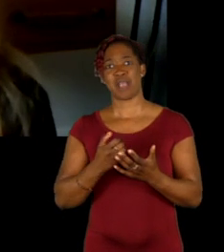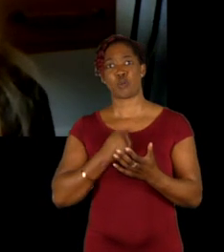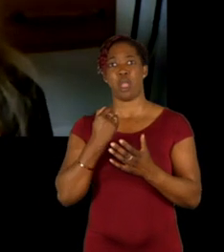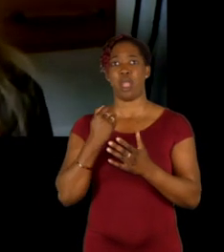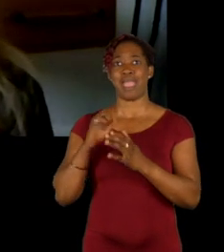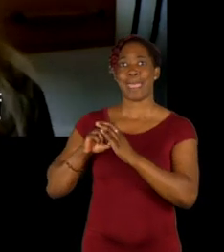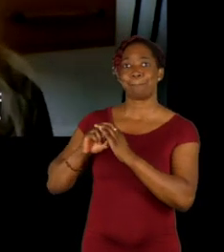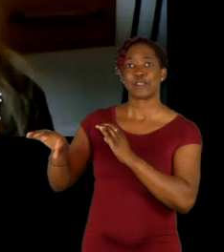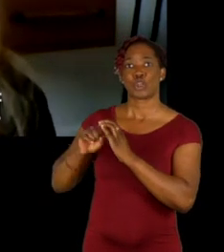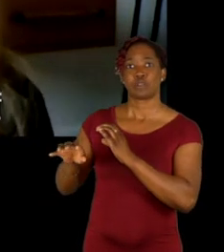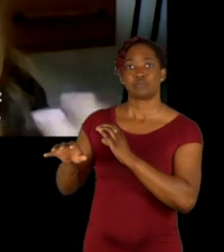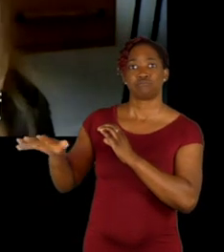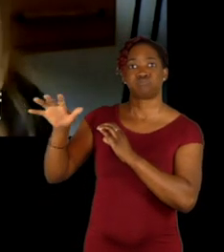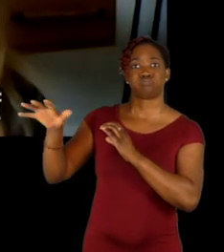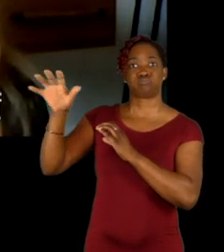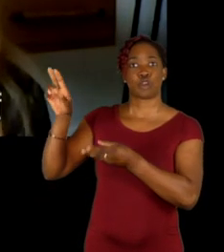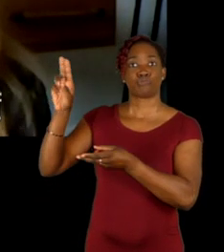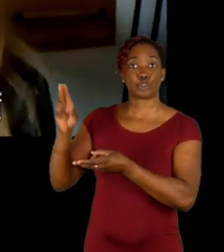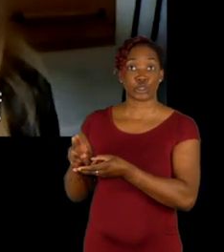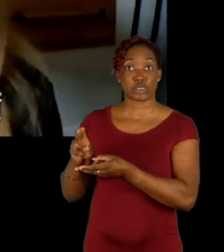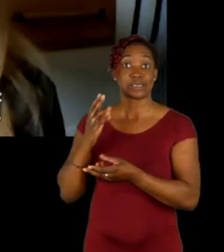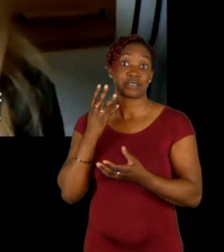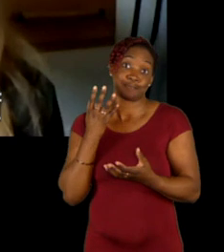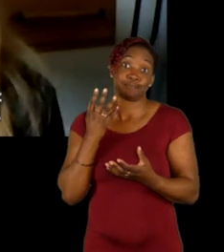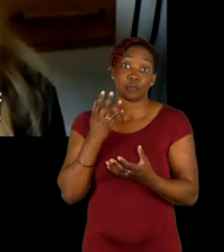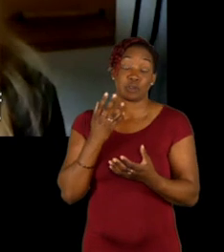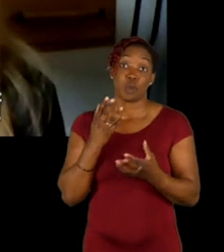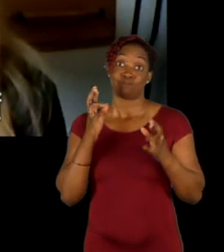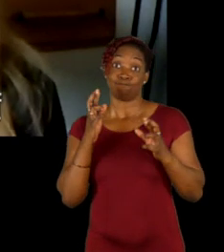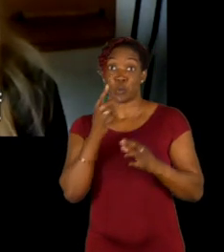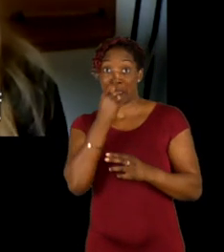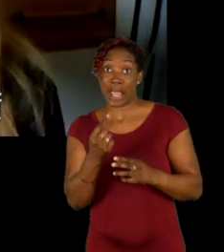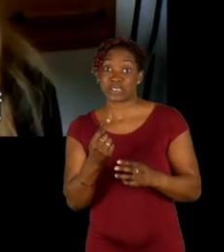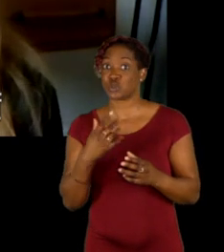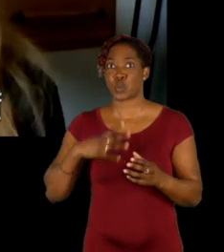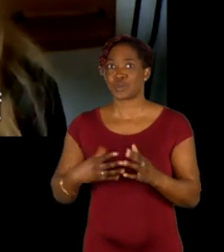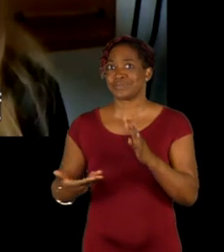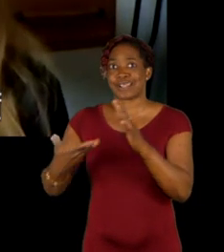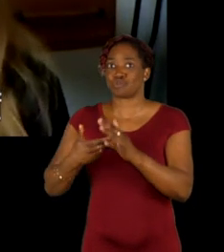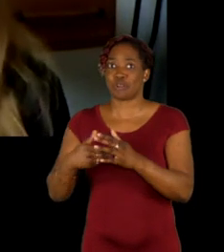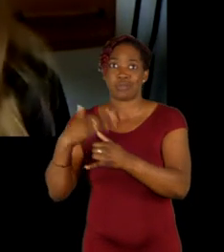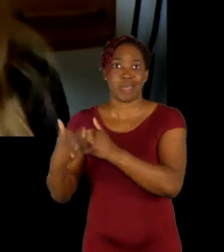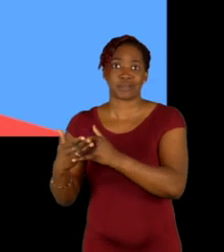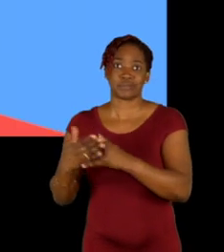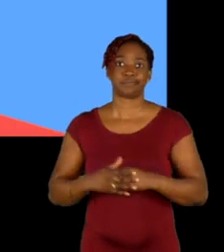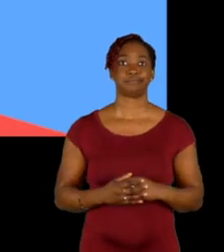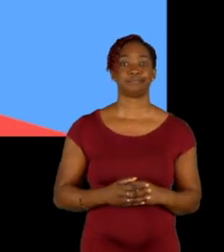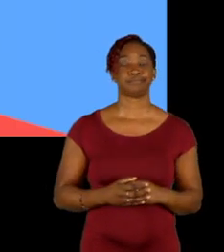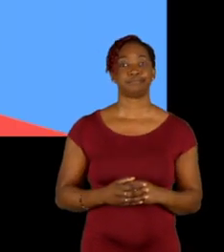happening whilst we can effectively, rather than it be an add-on at the end of production.